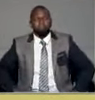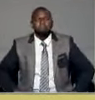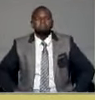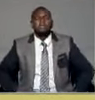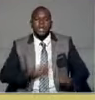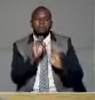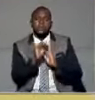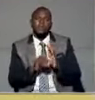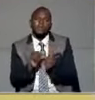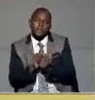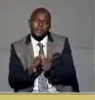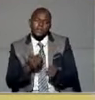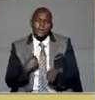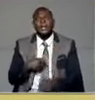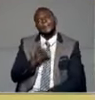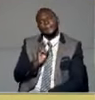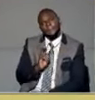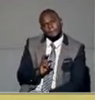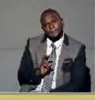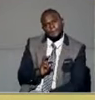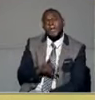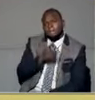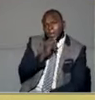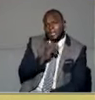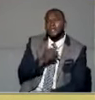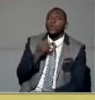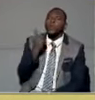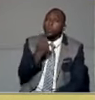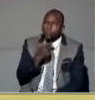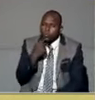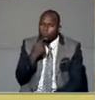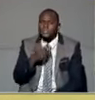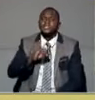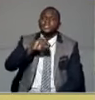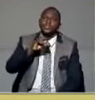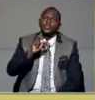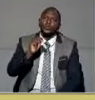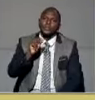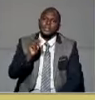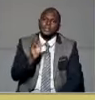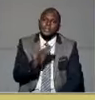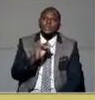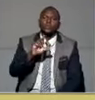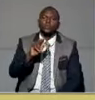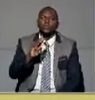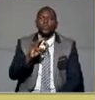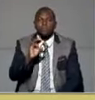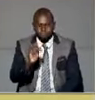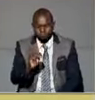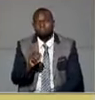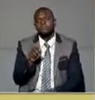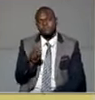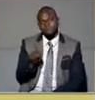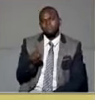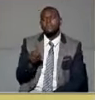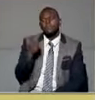program for Saturday. But let's look at the man himself. Who was Janan Luwum as a person? Janan Luwum